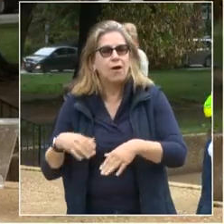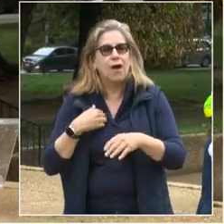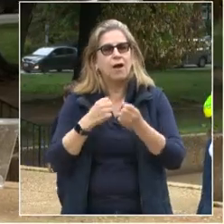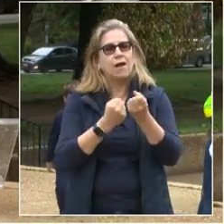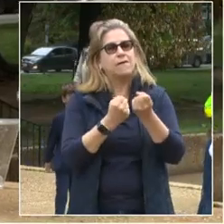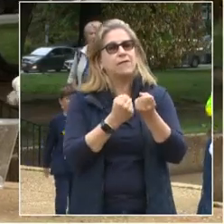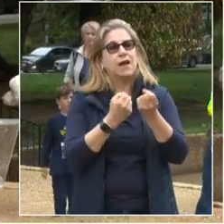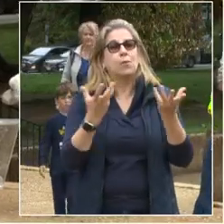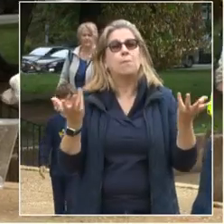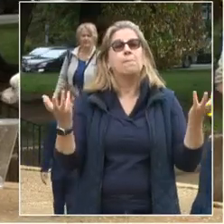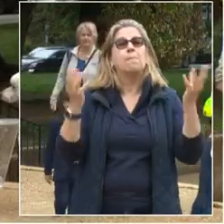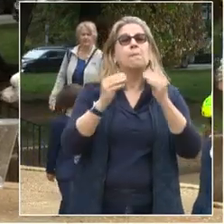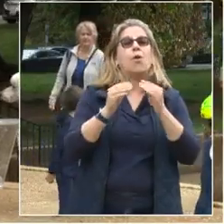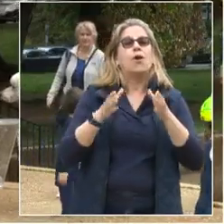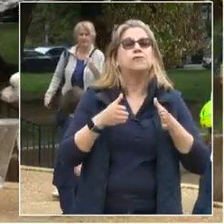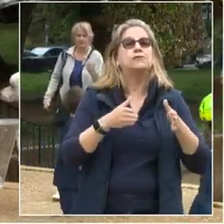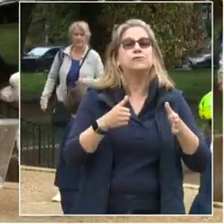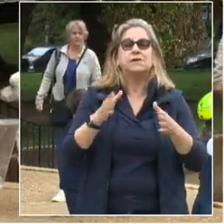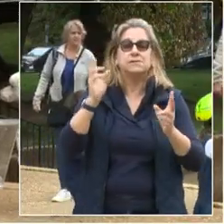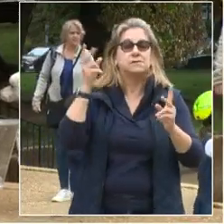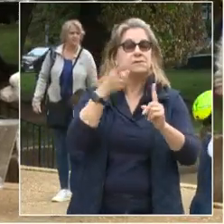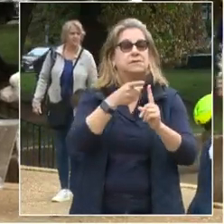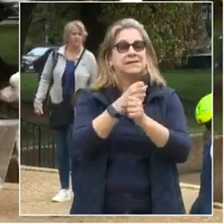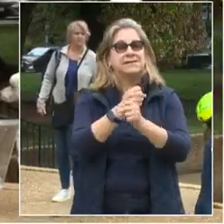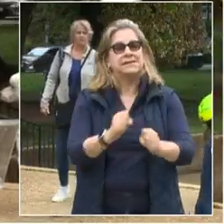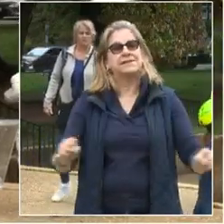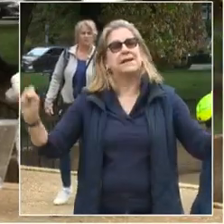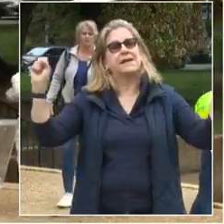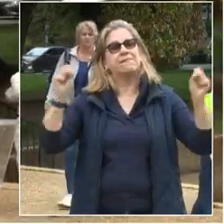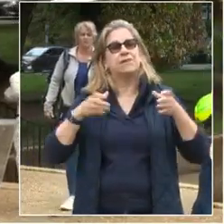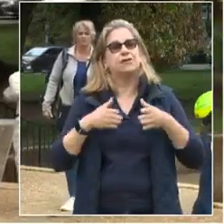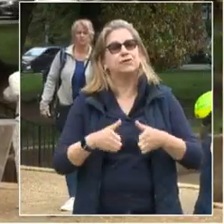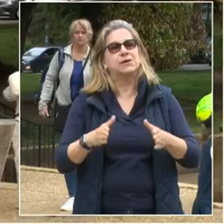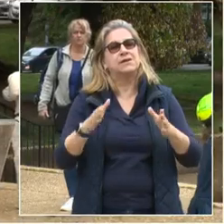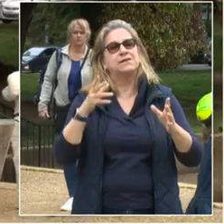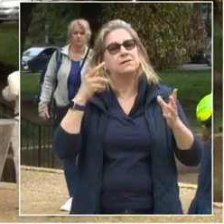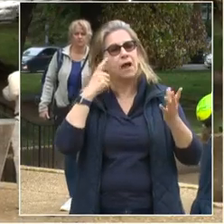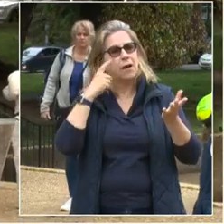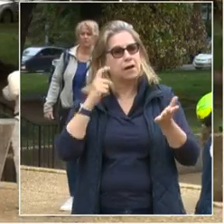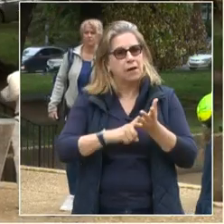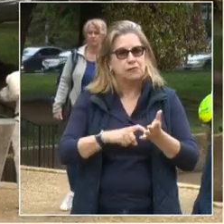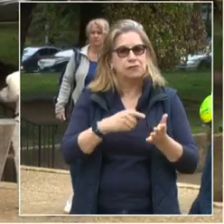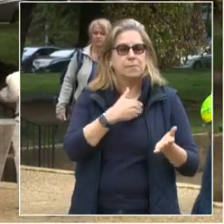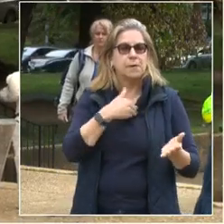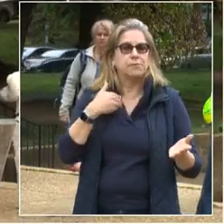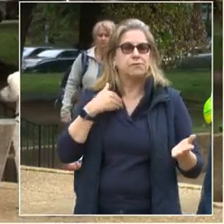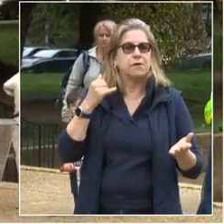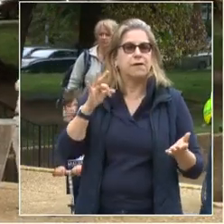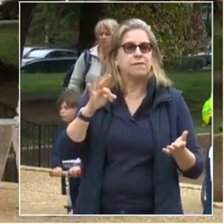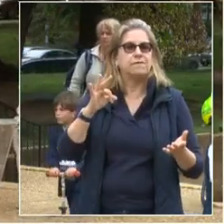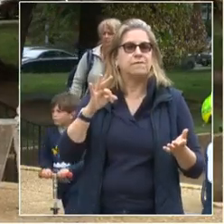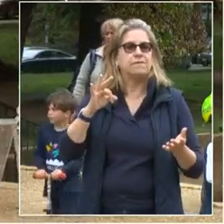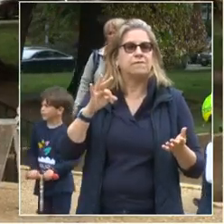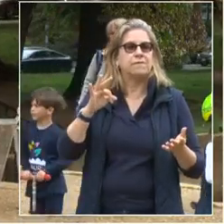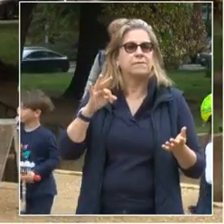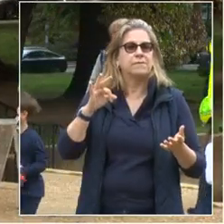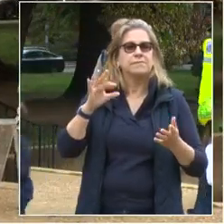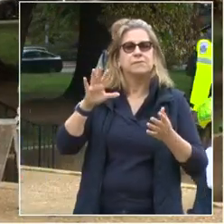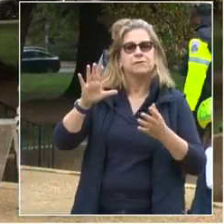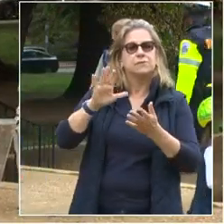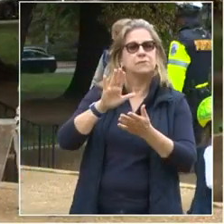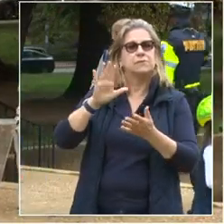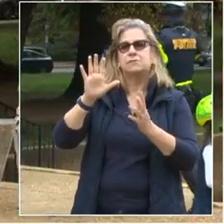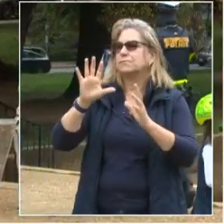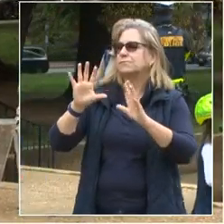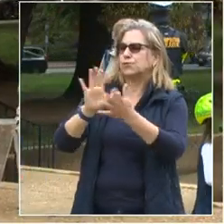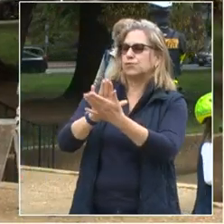is so important. I want to acknowledge members of our public school leadership. Our superintendent